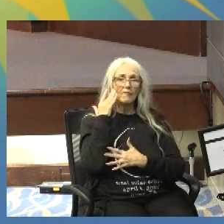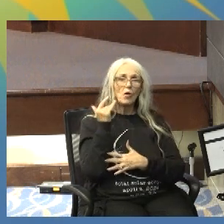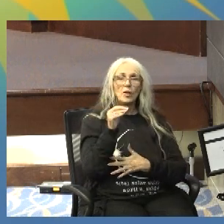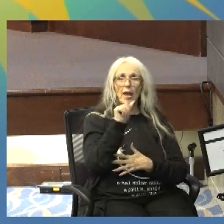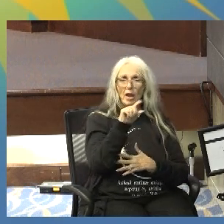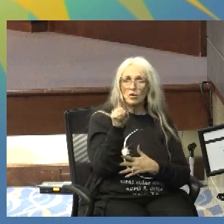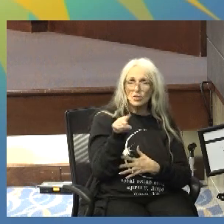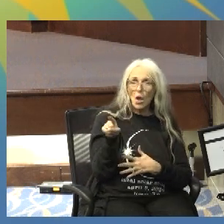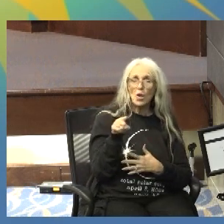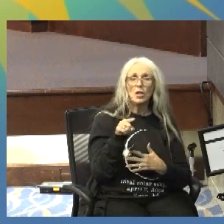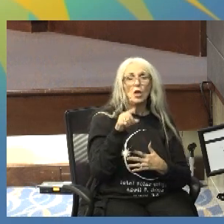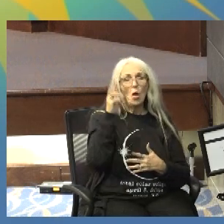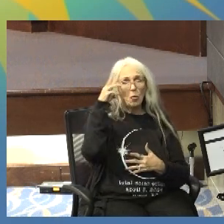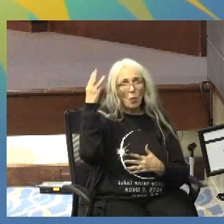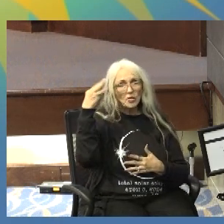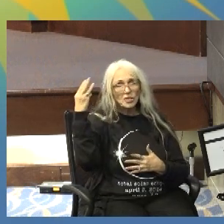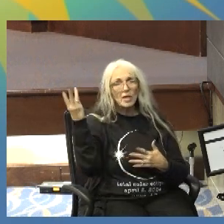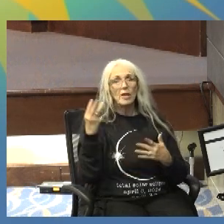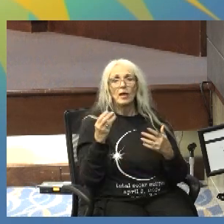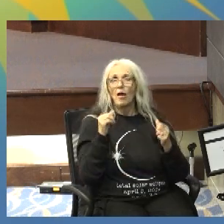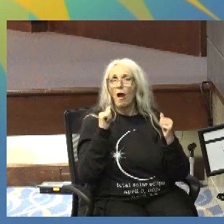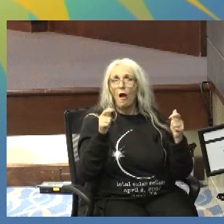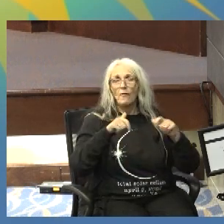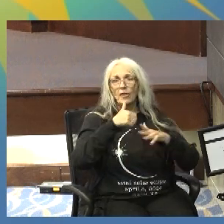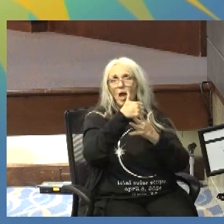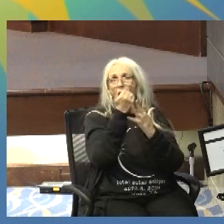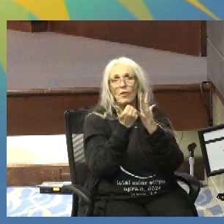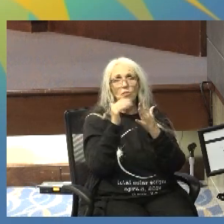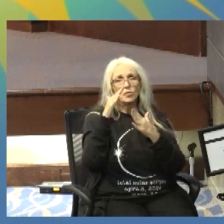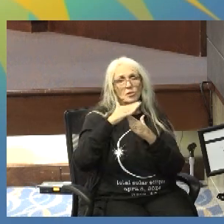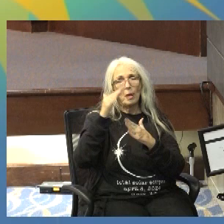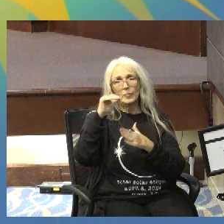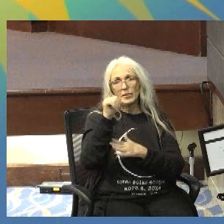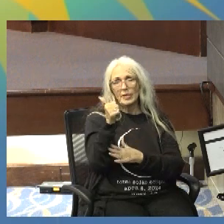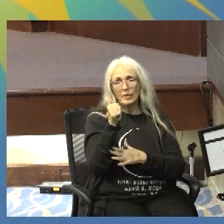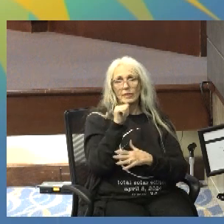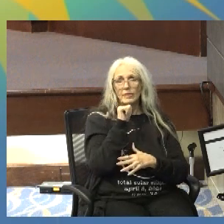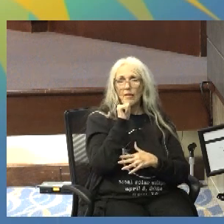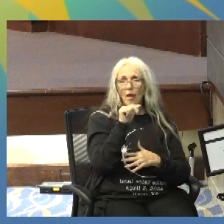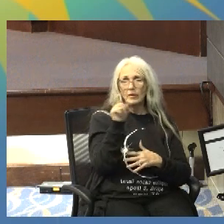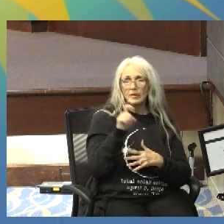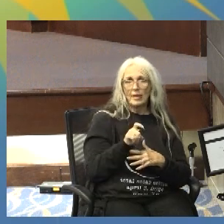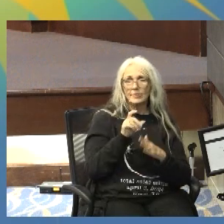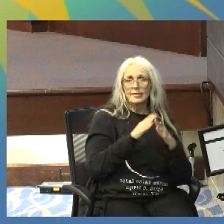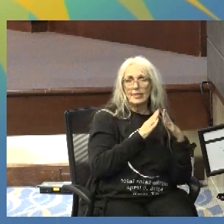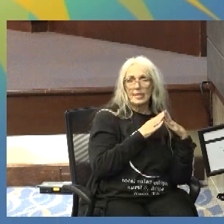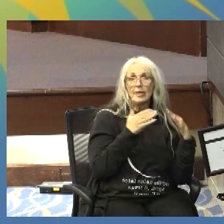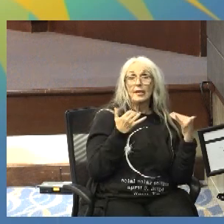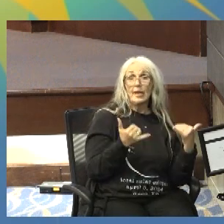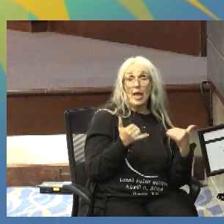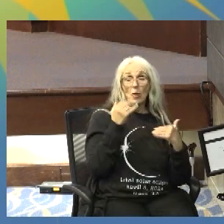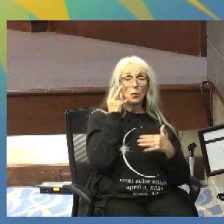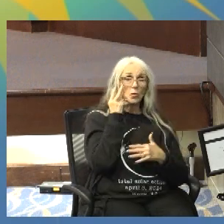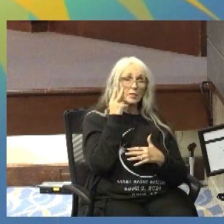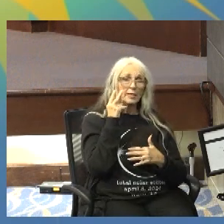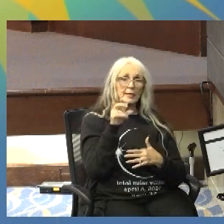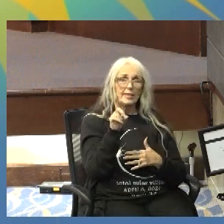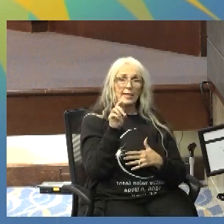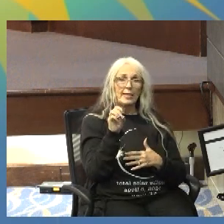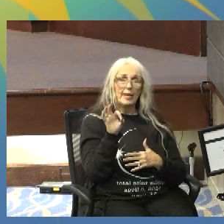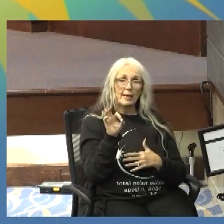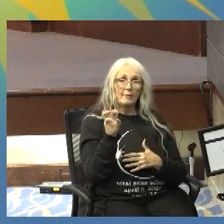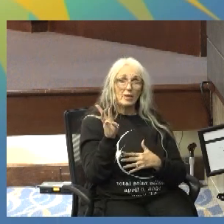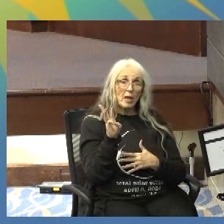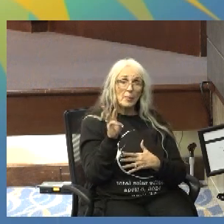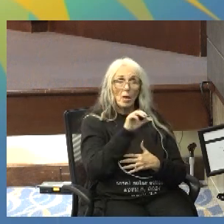Arizona, Washington, all of the other in the top 10 are non-Texas cities. What we've now seen, though, is that DFW,